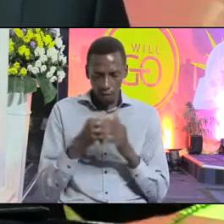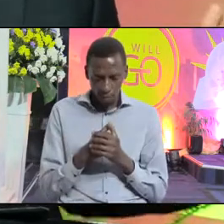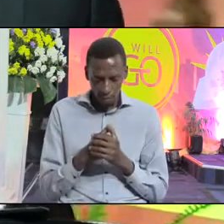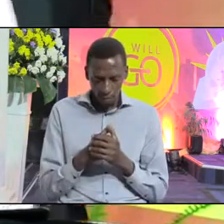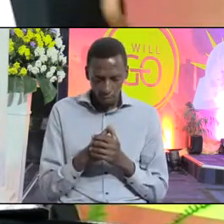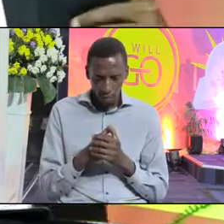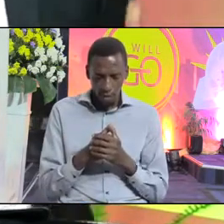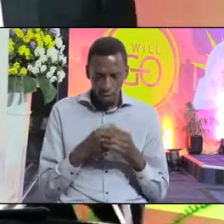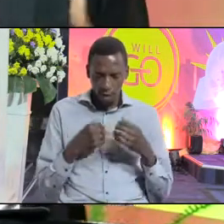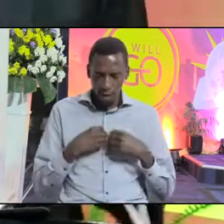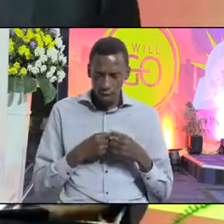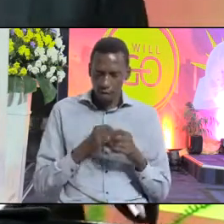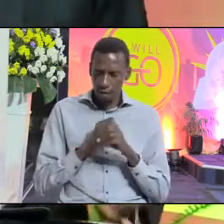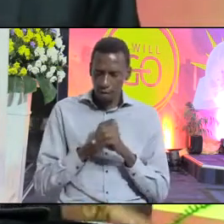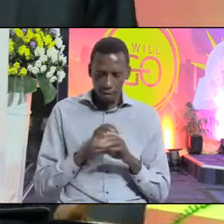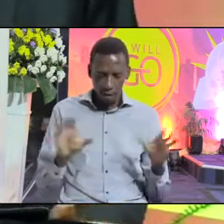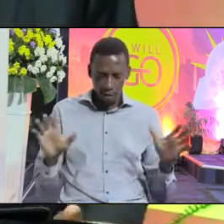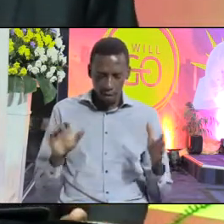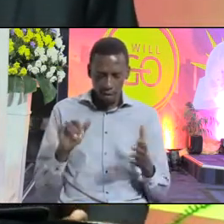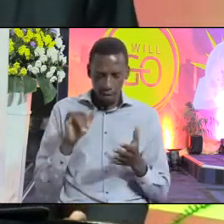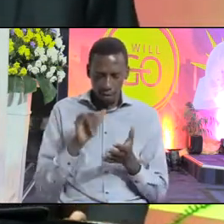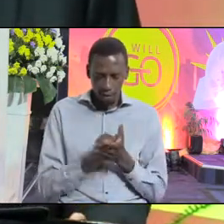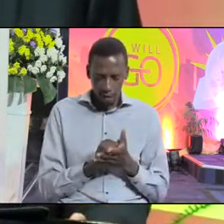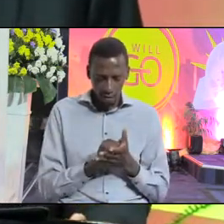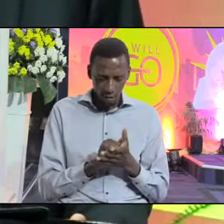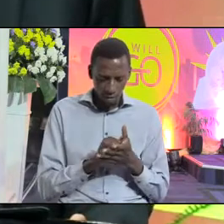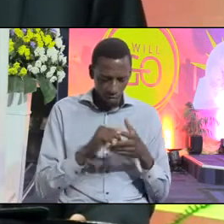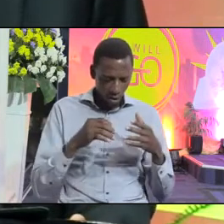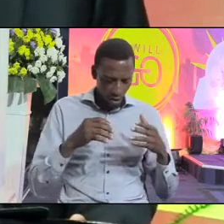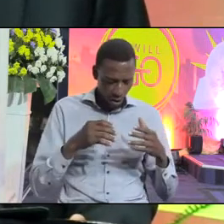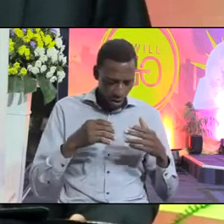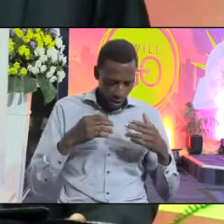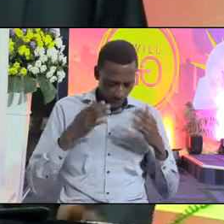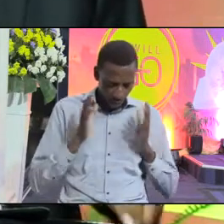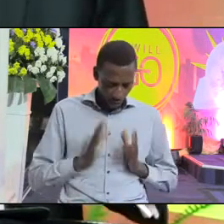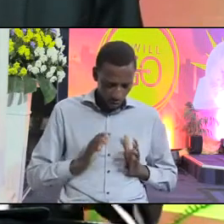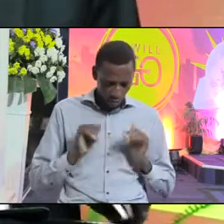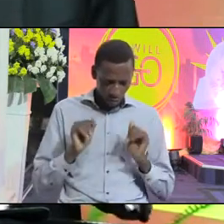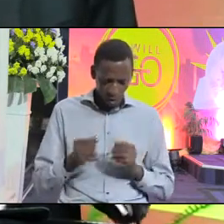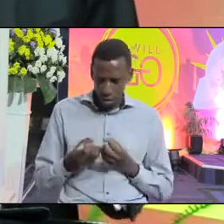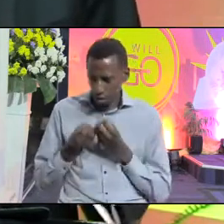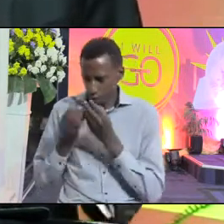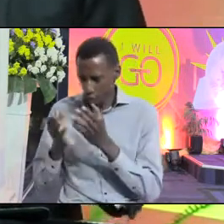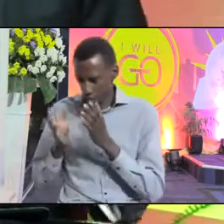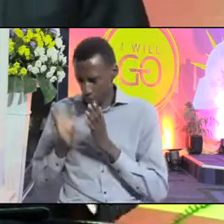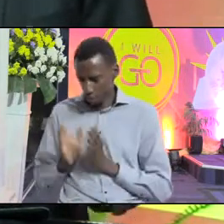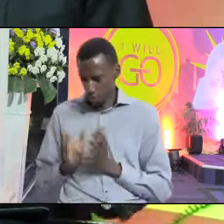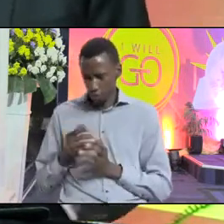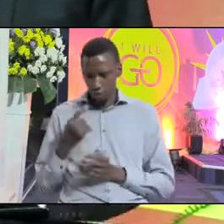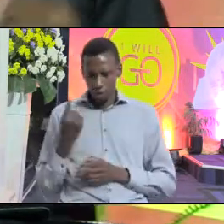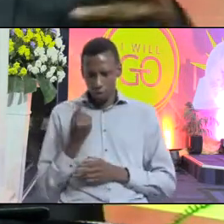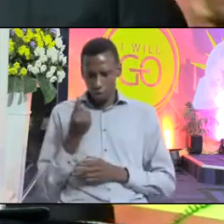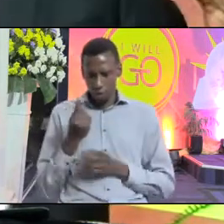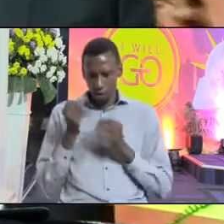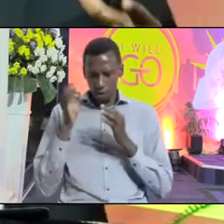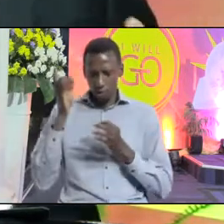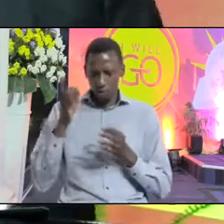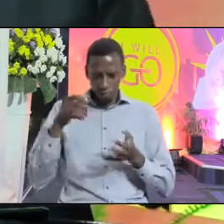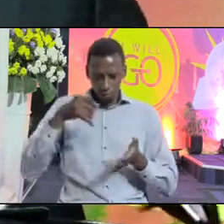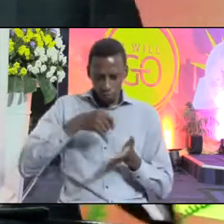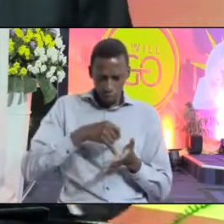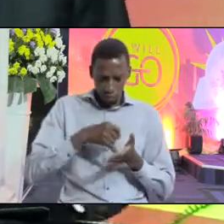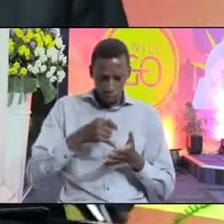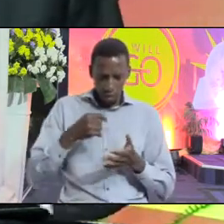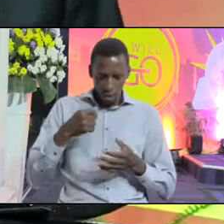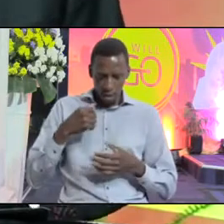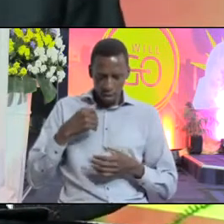there is nothing that flesh can reveal unto flesh unless, Lord, you are in the mix. So I ask you